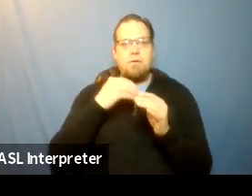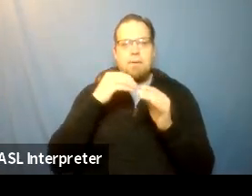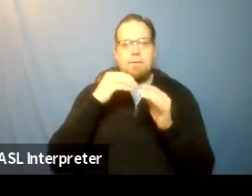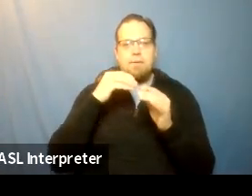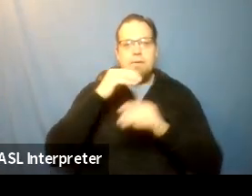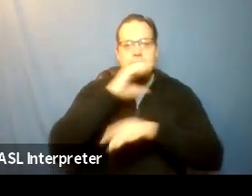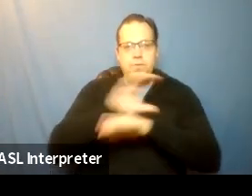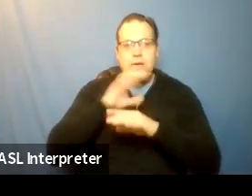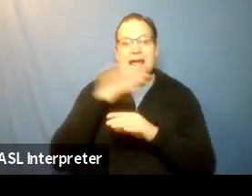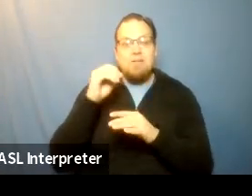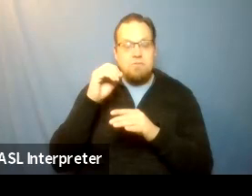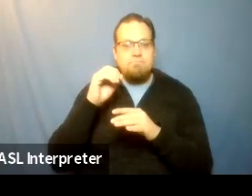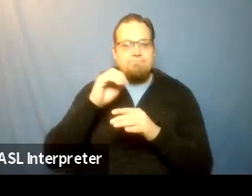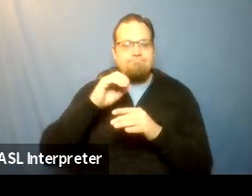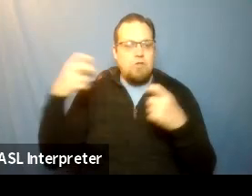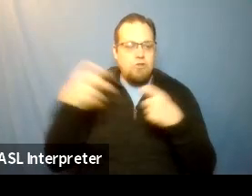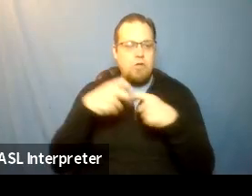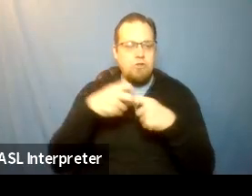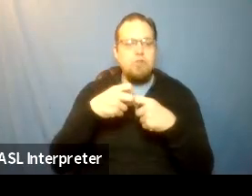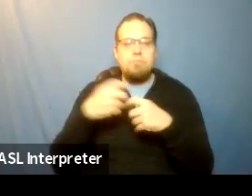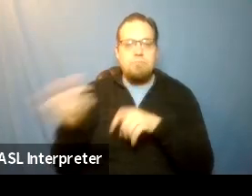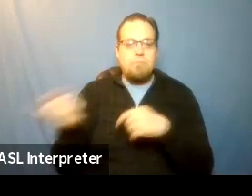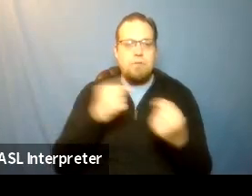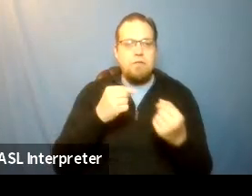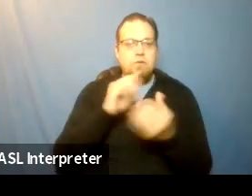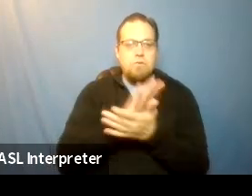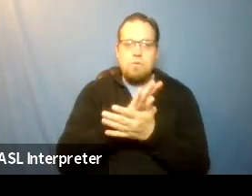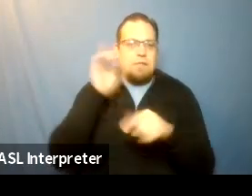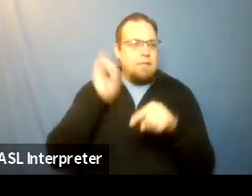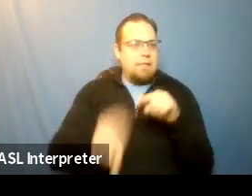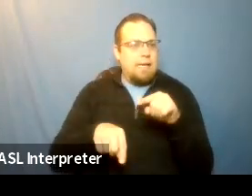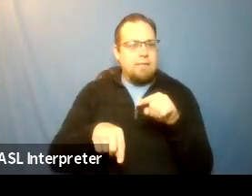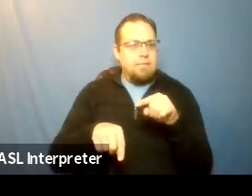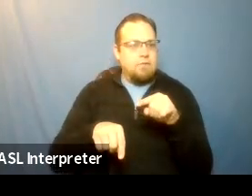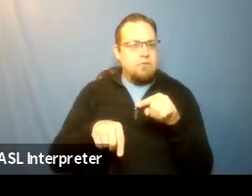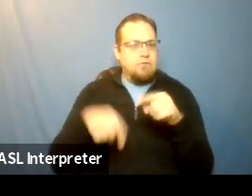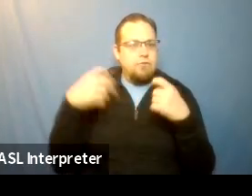chargers to school. There will be limited capacity to be able to charge up